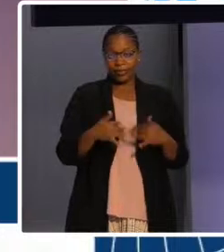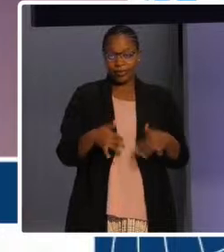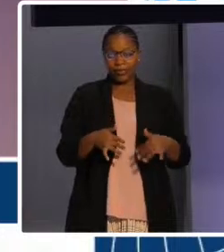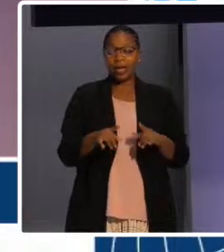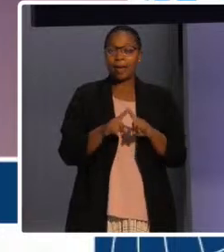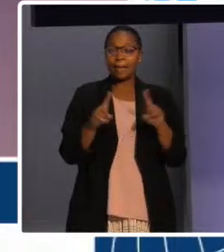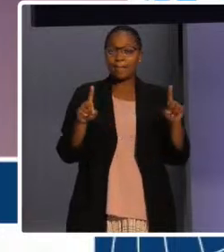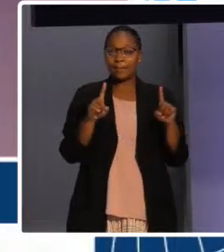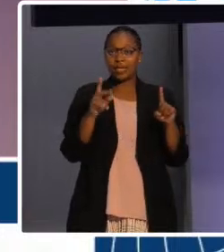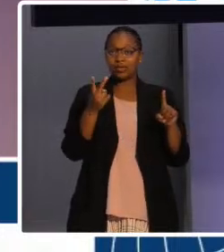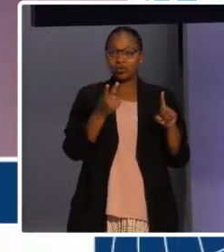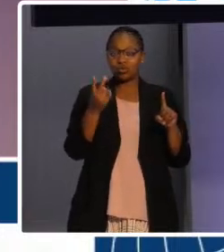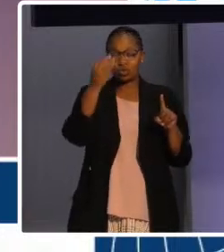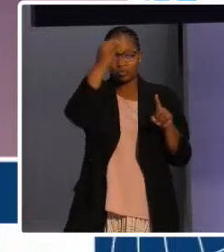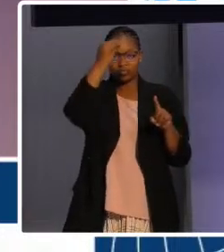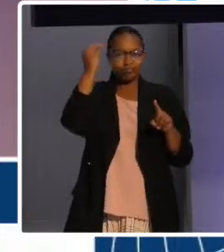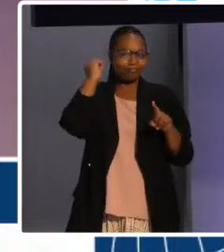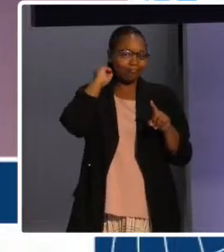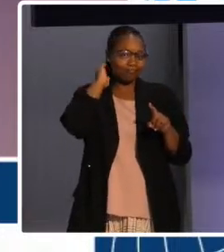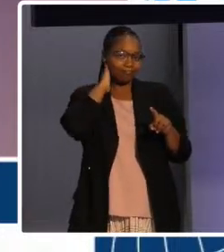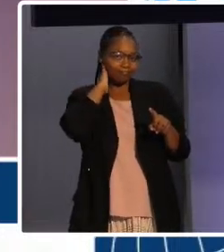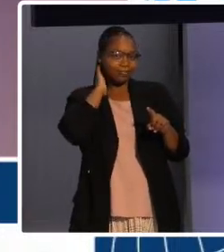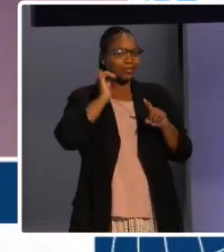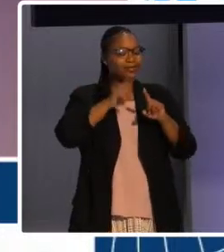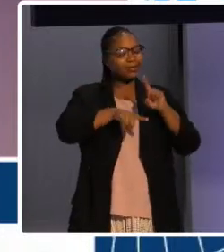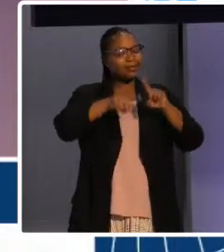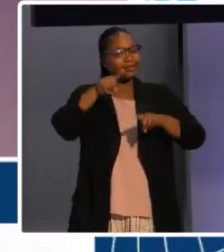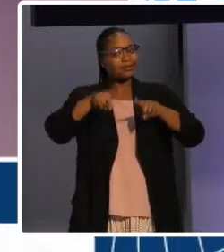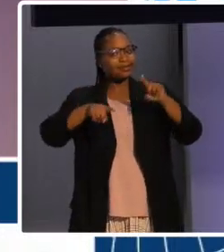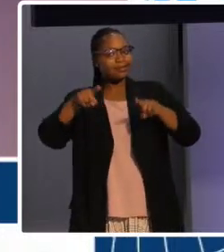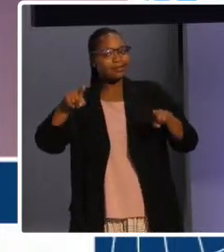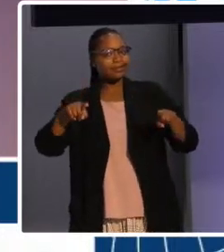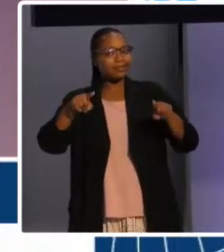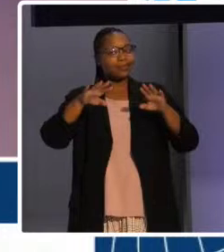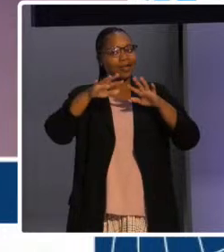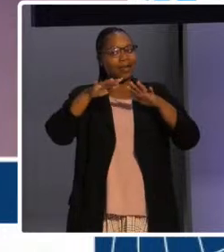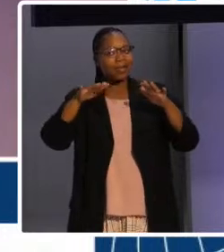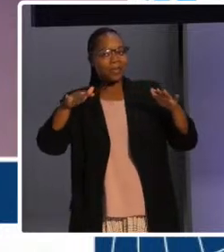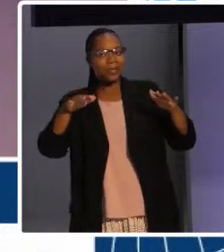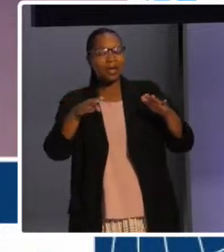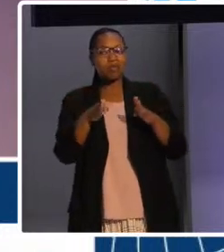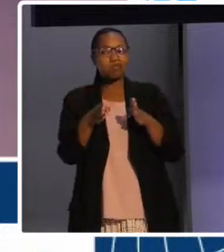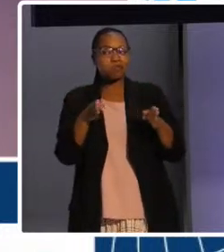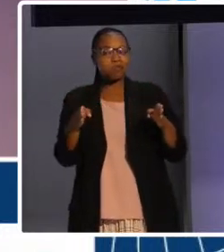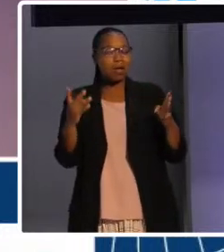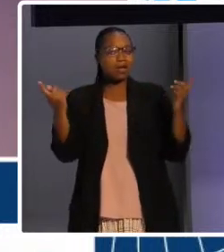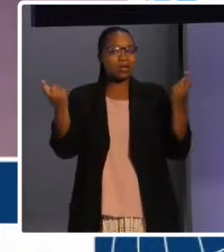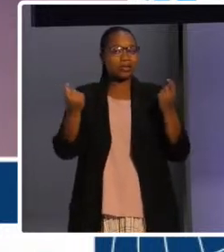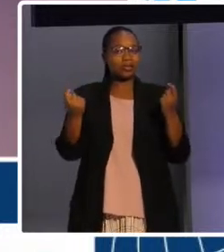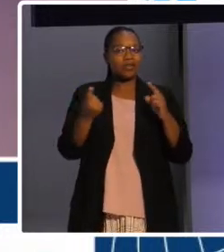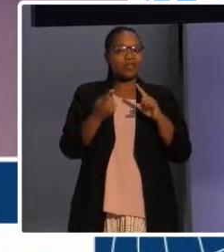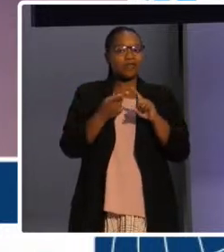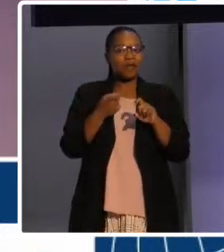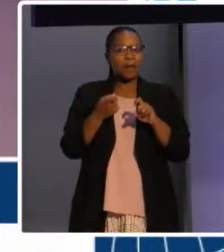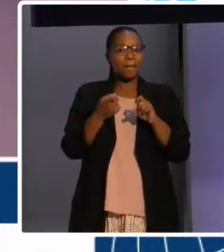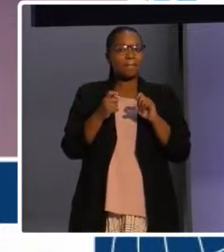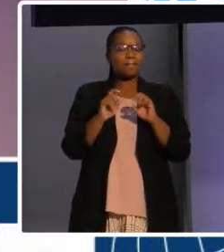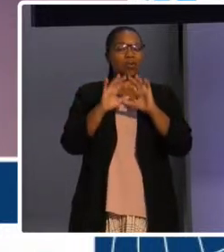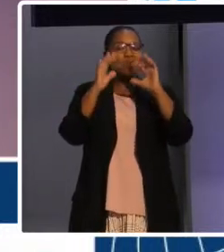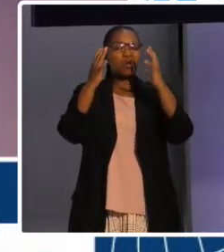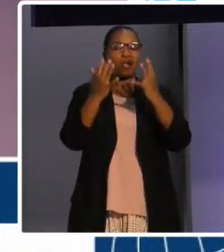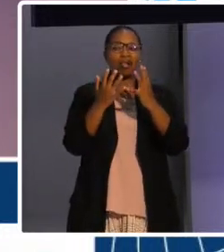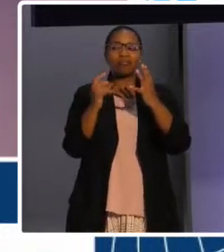the diverse talents gathered at this event from the various corners of the world, we